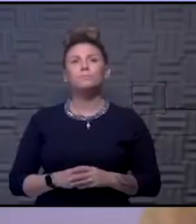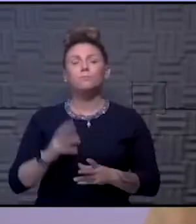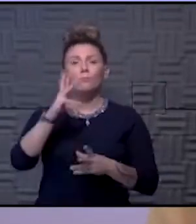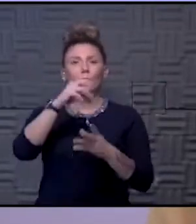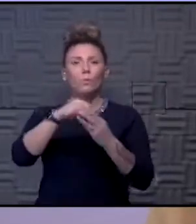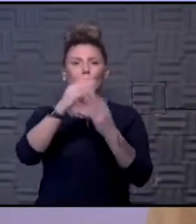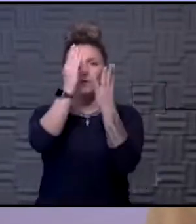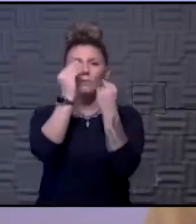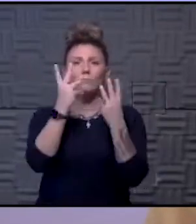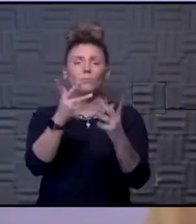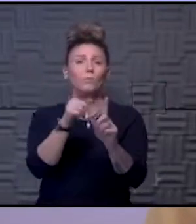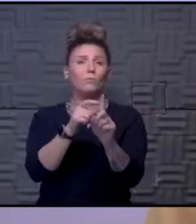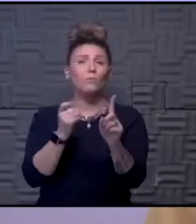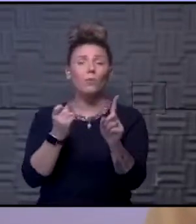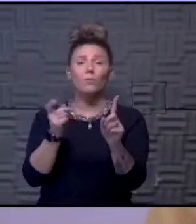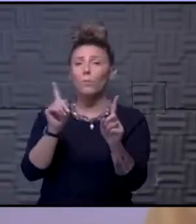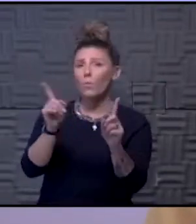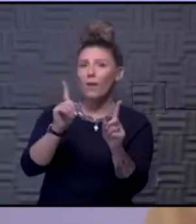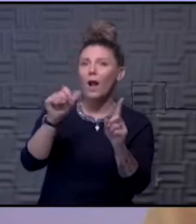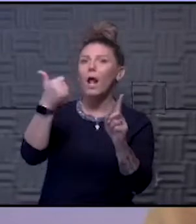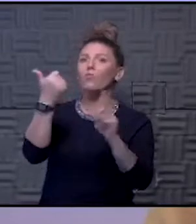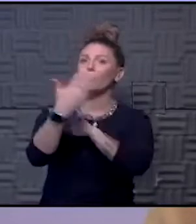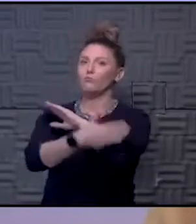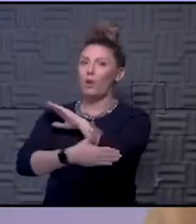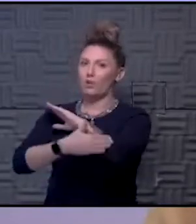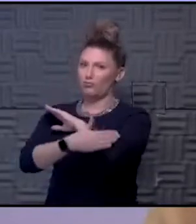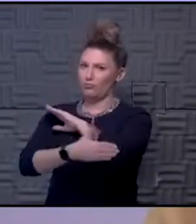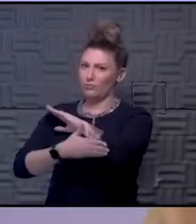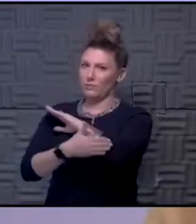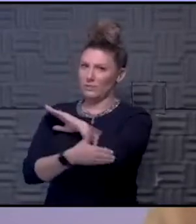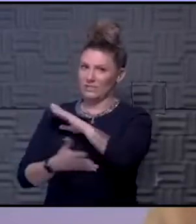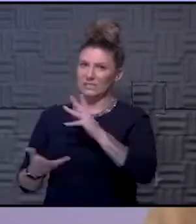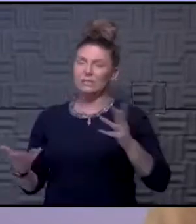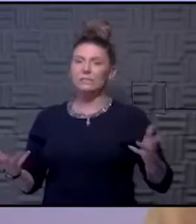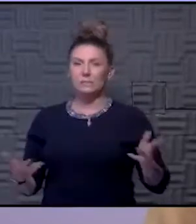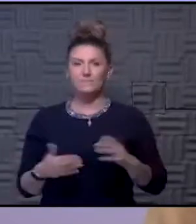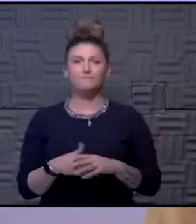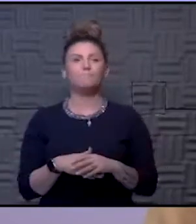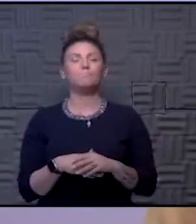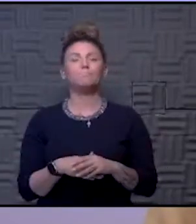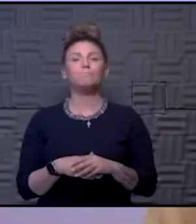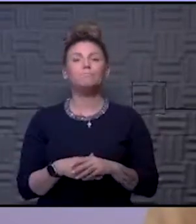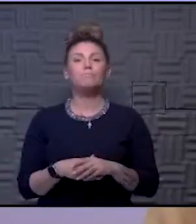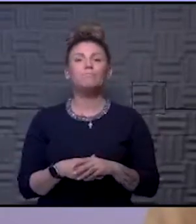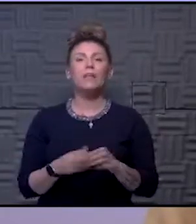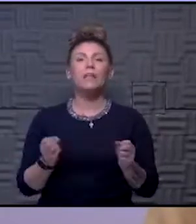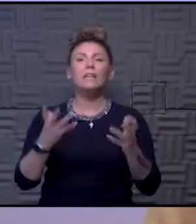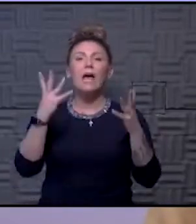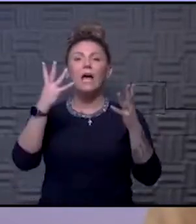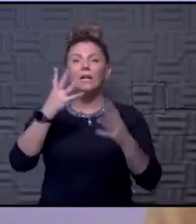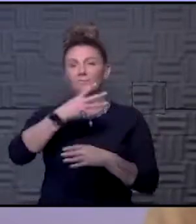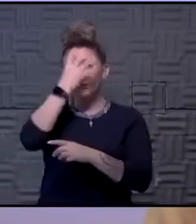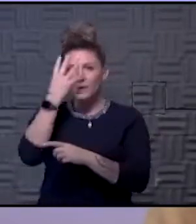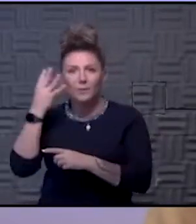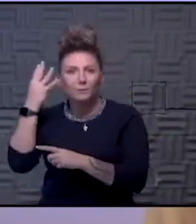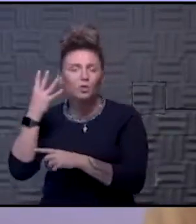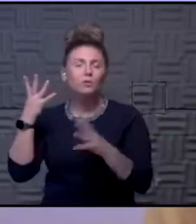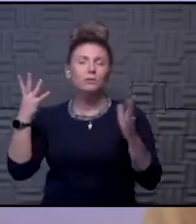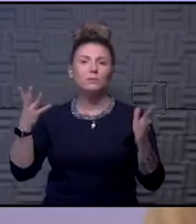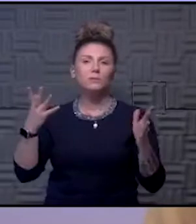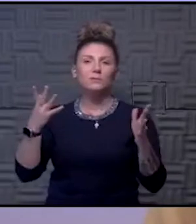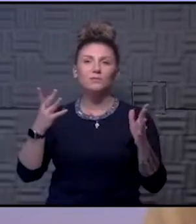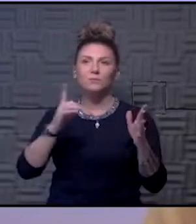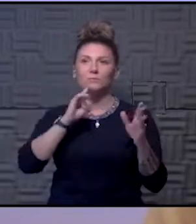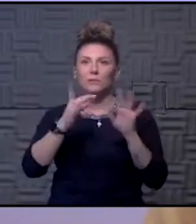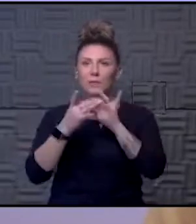information that is coming from other countries. A lot of us immigrants are very